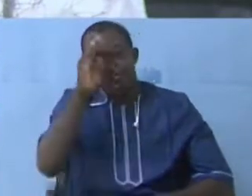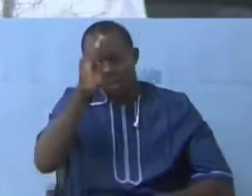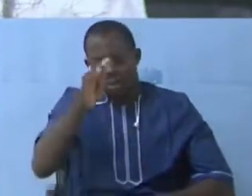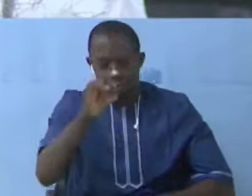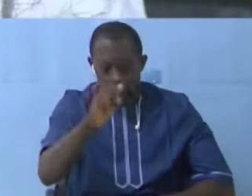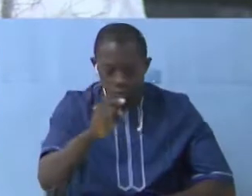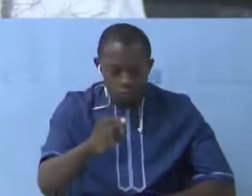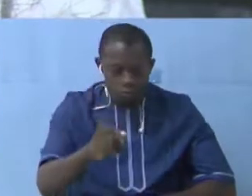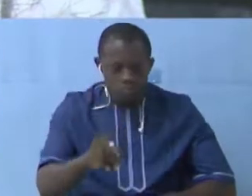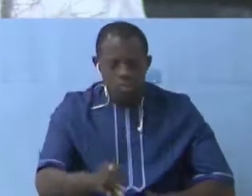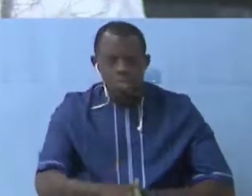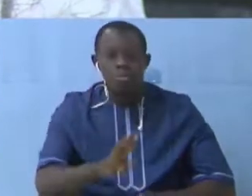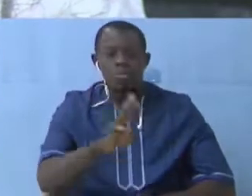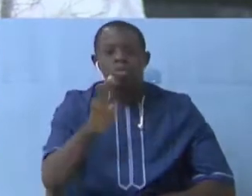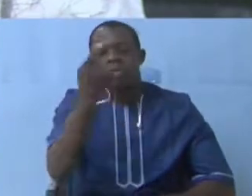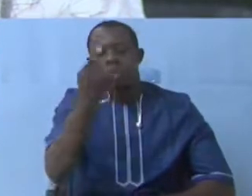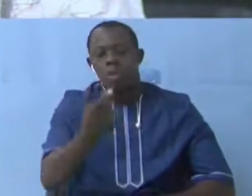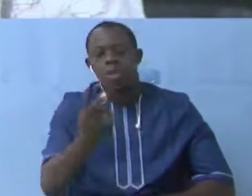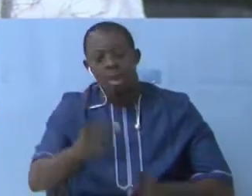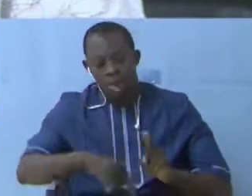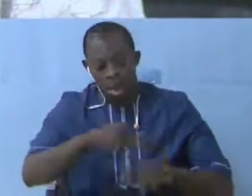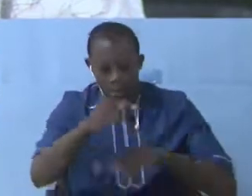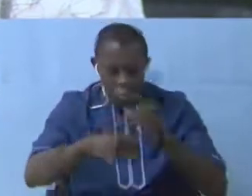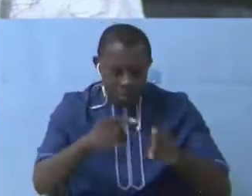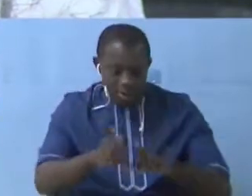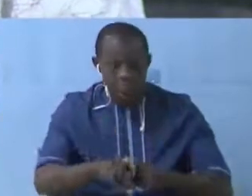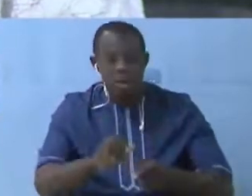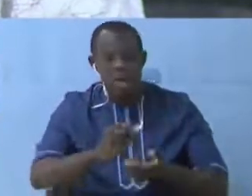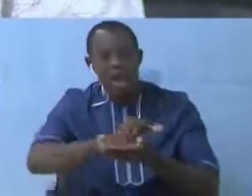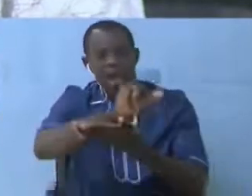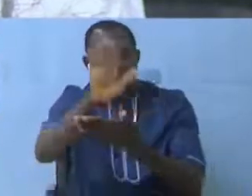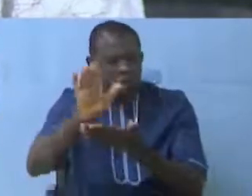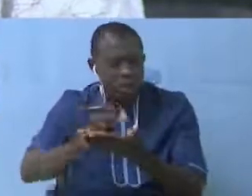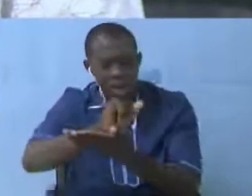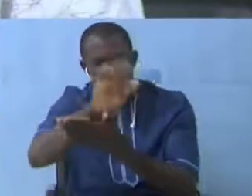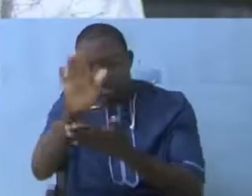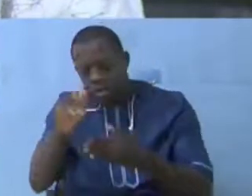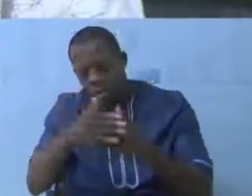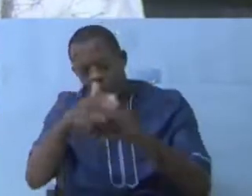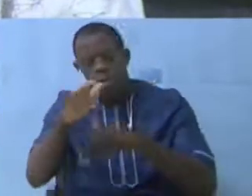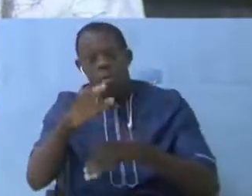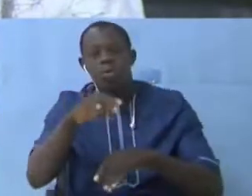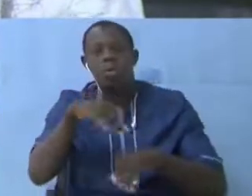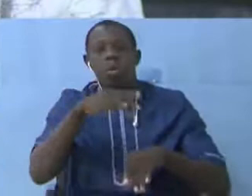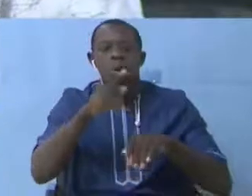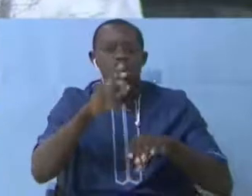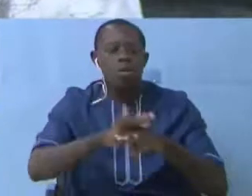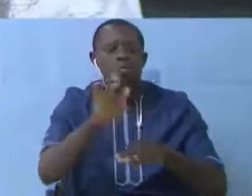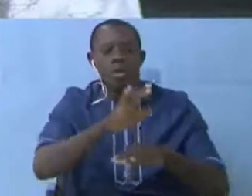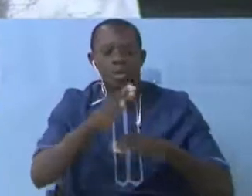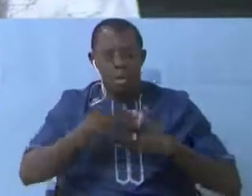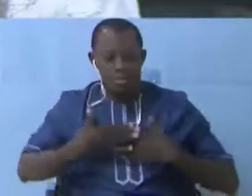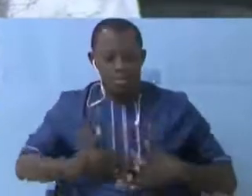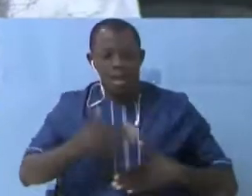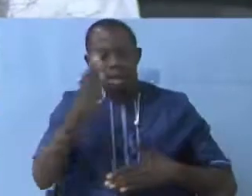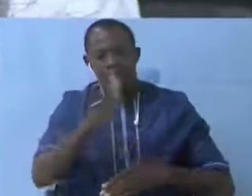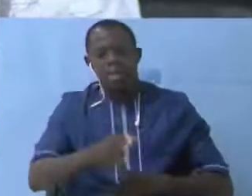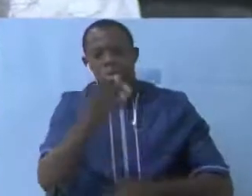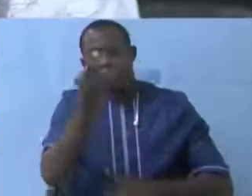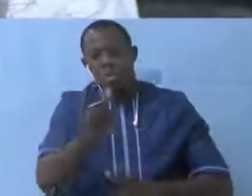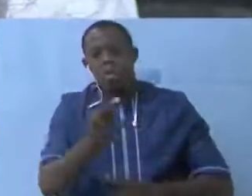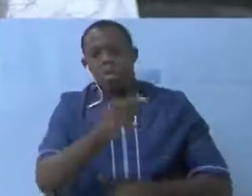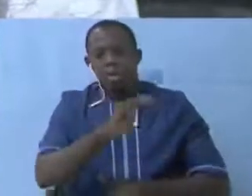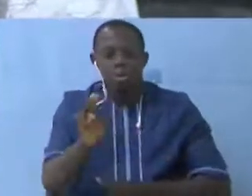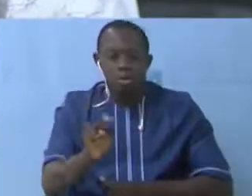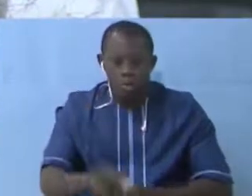la. not only for your excellent advocacy on human rights, emul rek nag ci li nga xam ne yaa ngi xeex pour gis ne